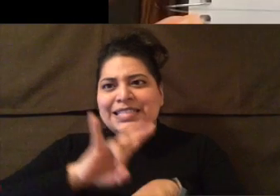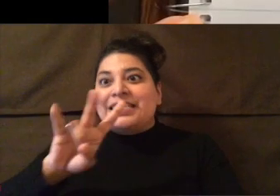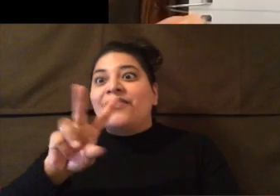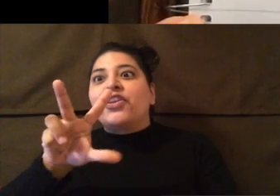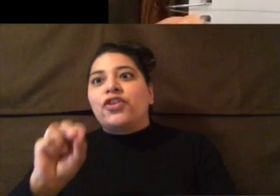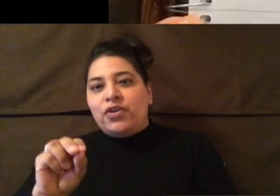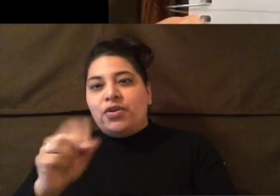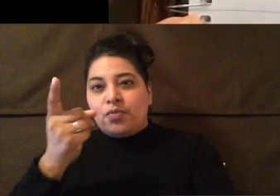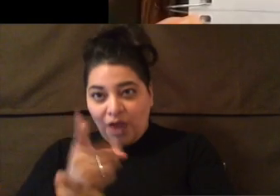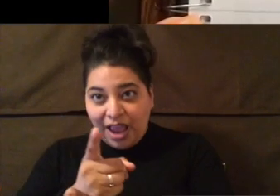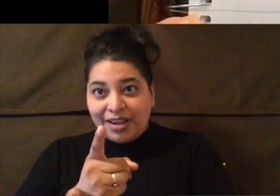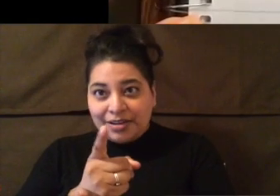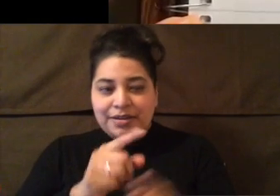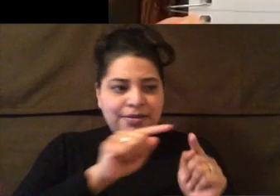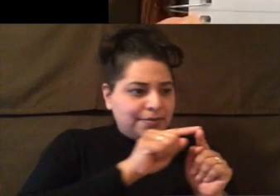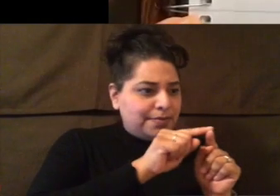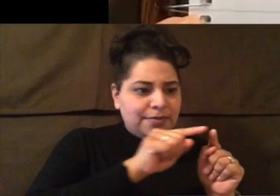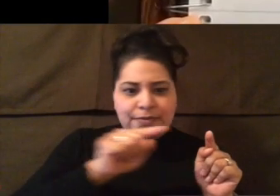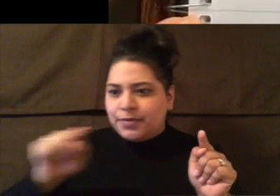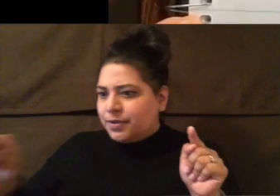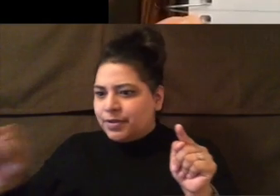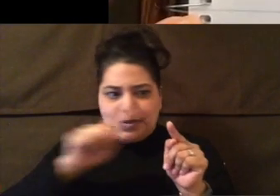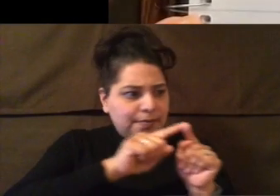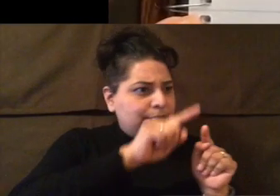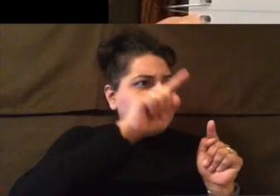later is 7:30.